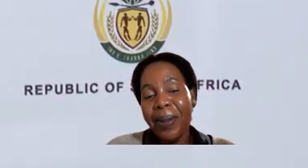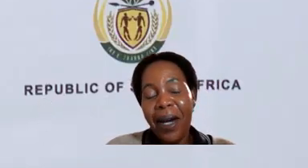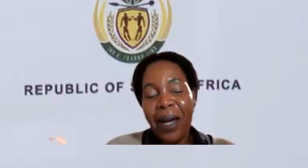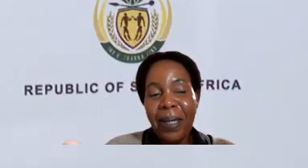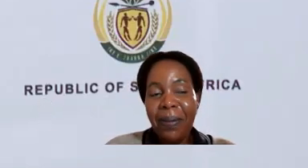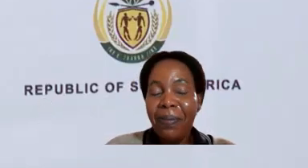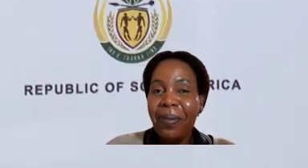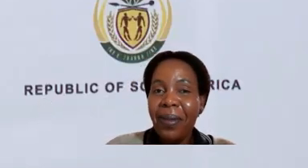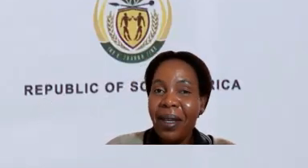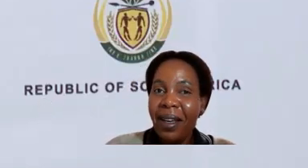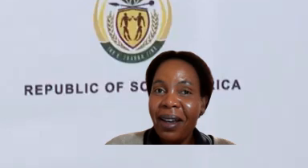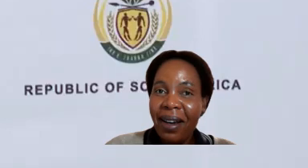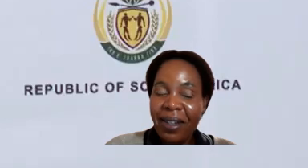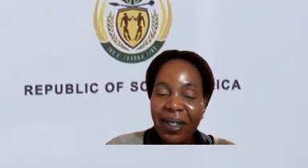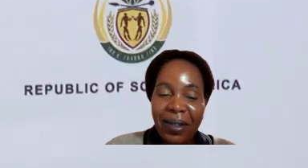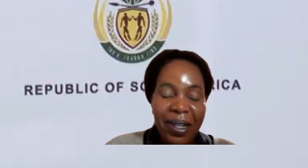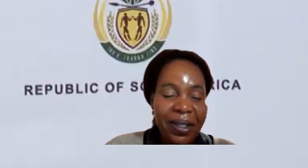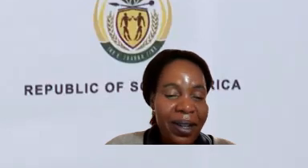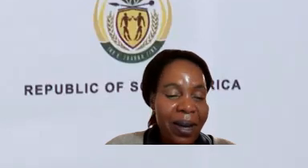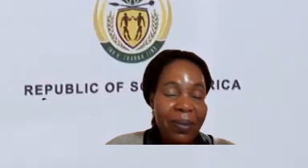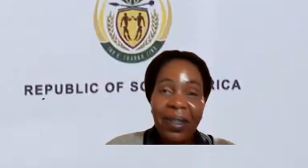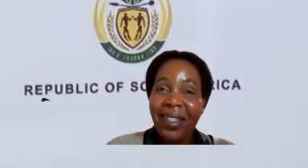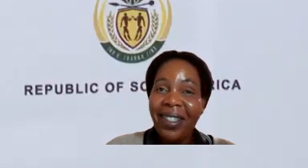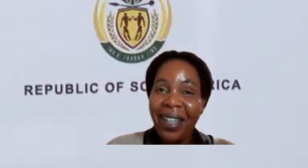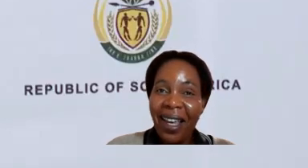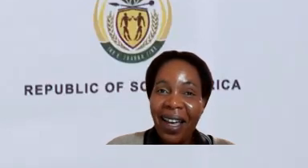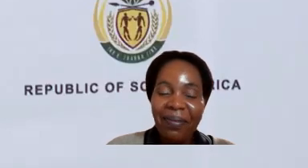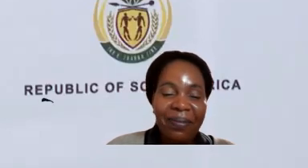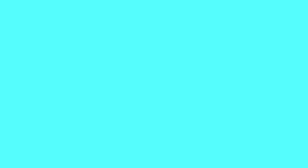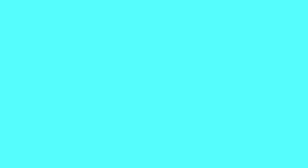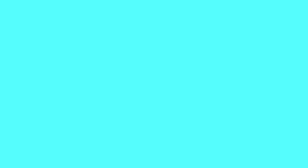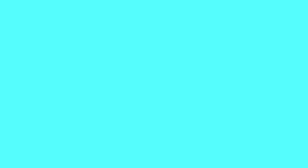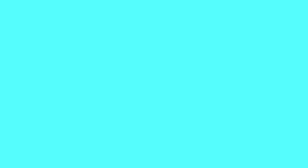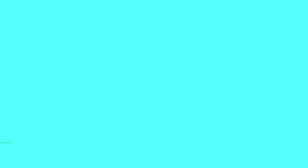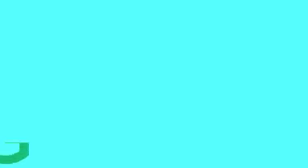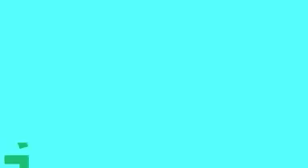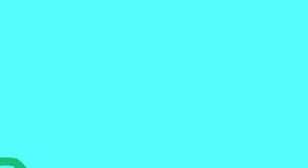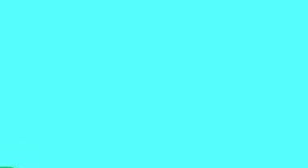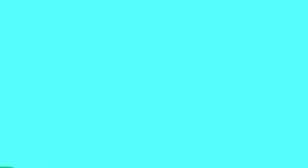you're new here, please consider subscribing. Until next time, see ya.